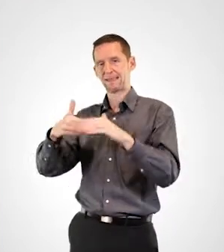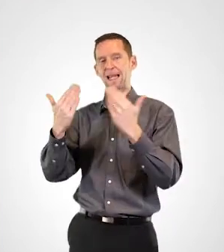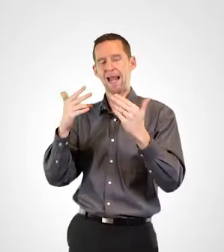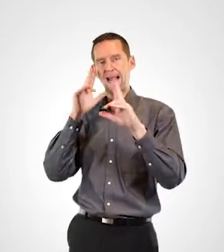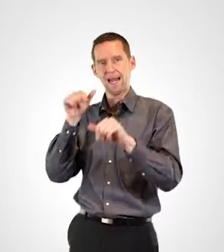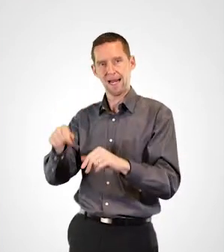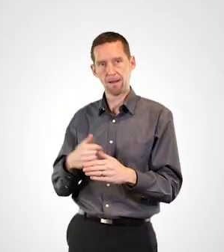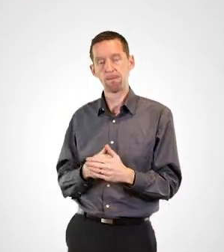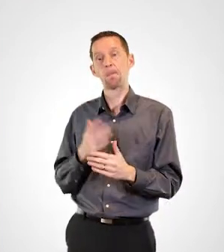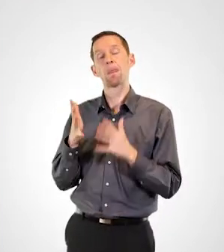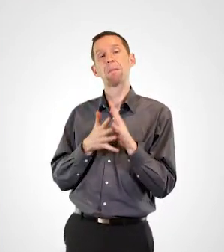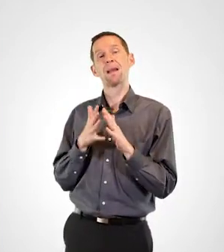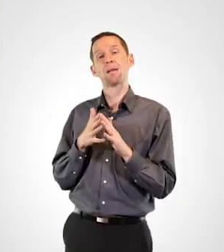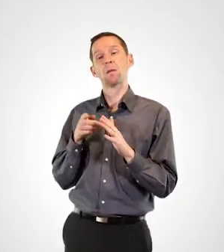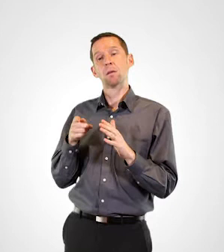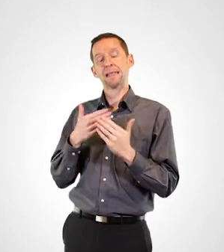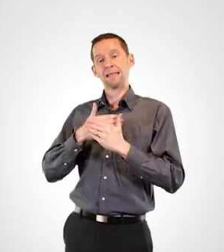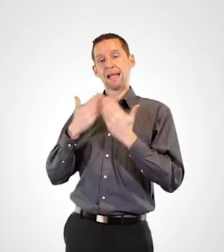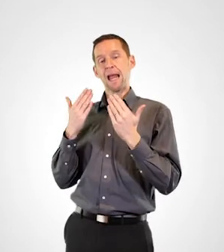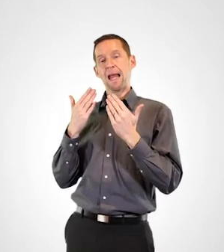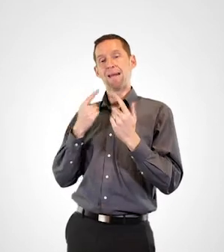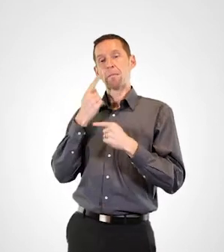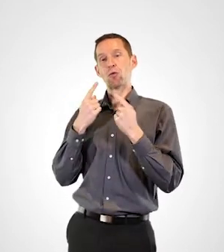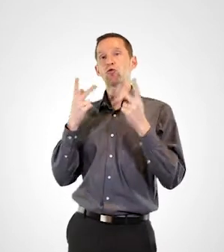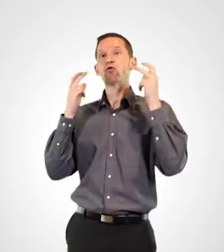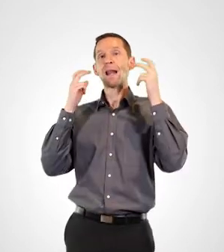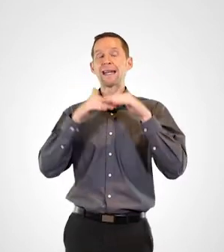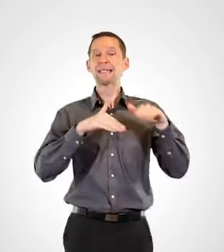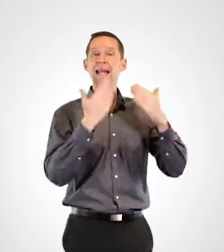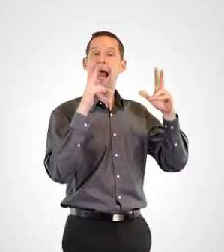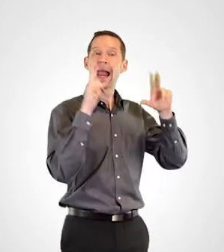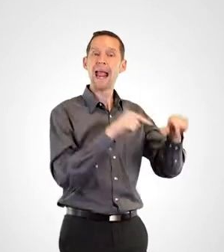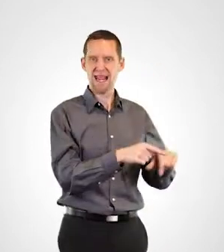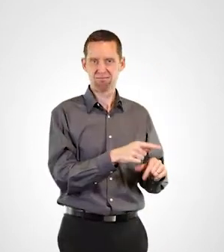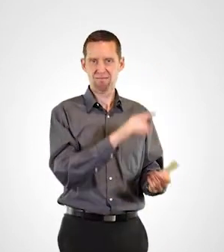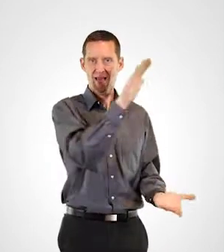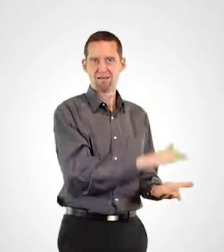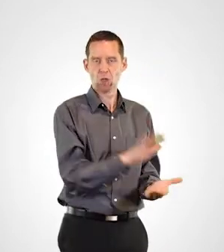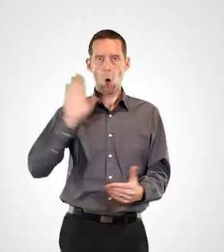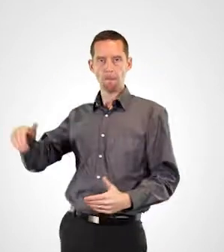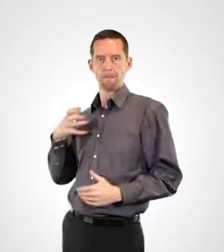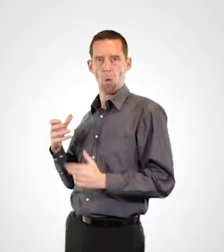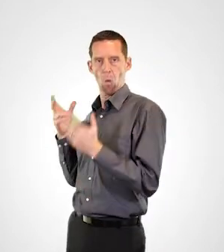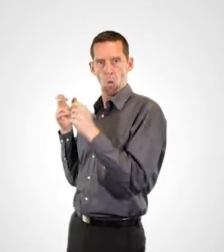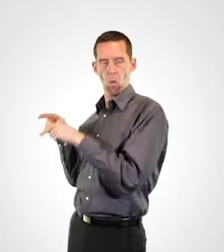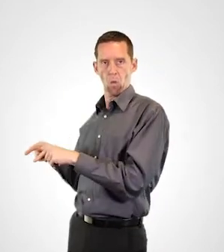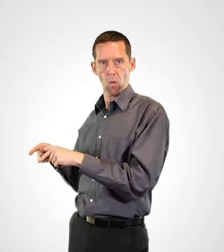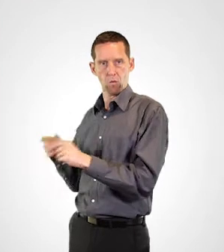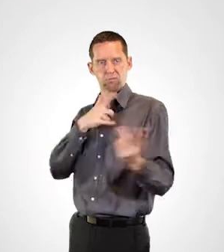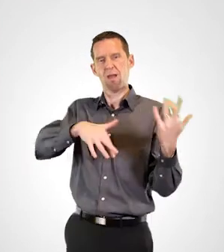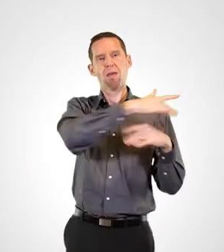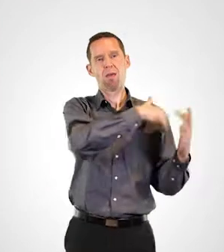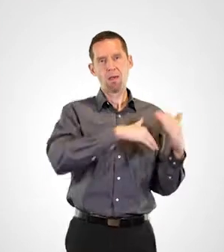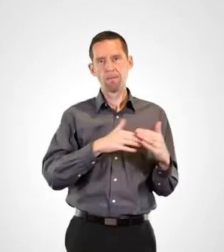daycare. So they're not hearing as much good adult information in daycare. If you look at the next one, you see the child turn